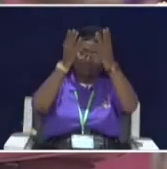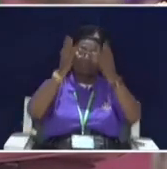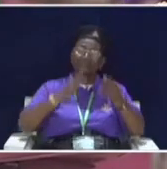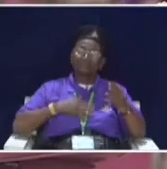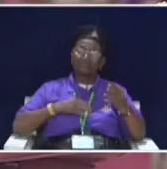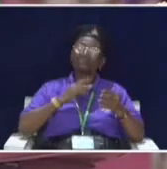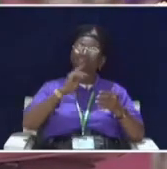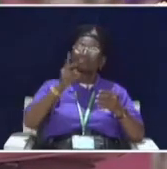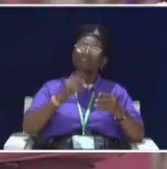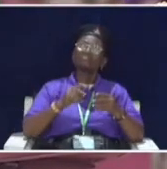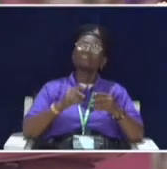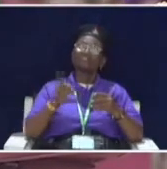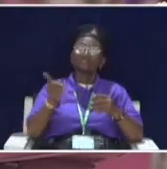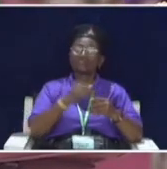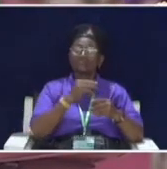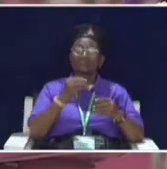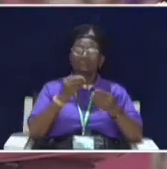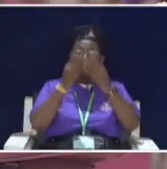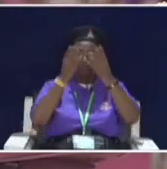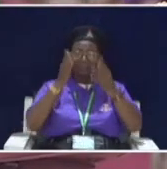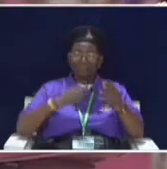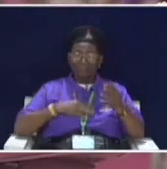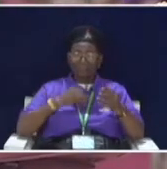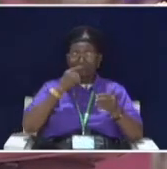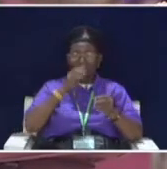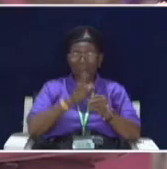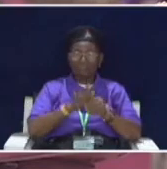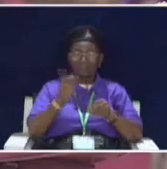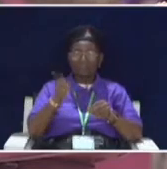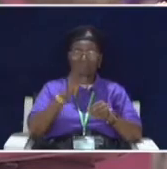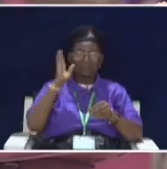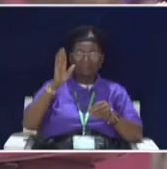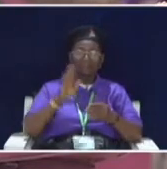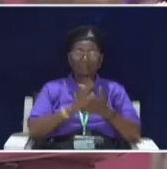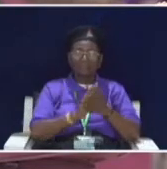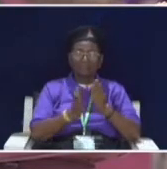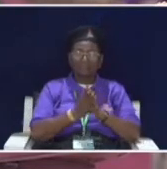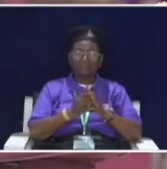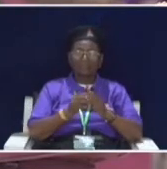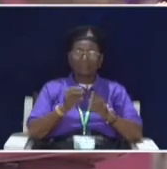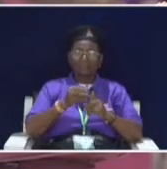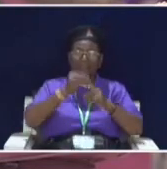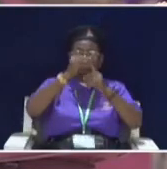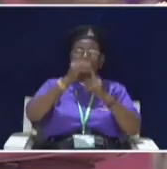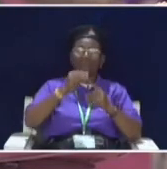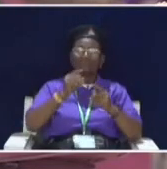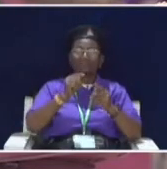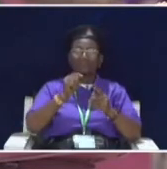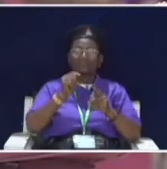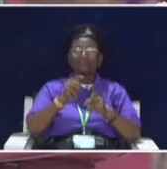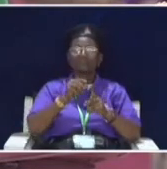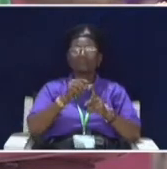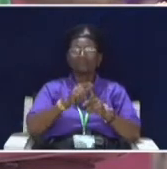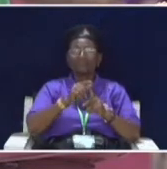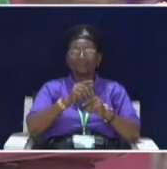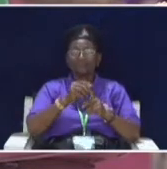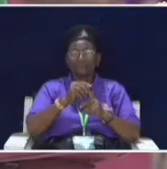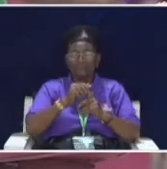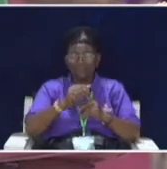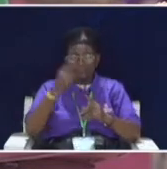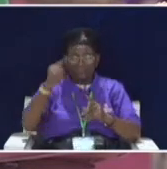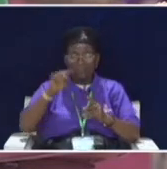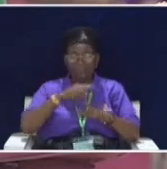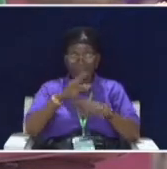my covenant, then ye shall be a peculiar treasure unto me above all people, for all the